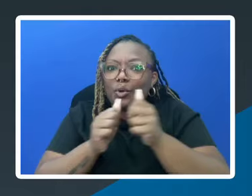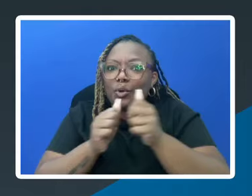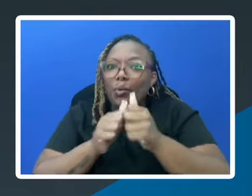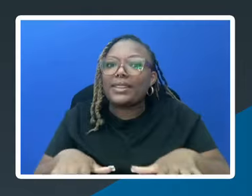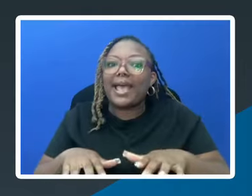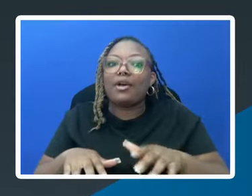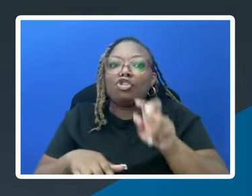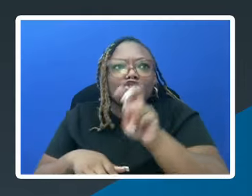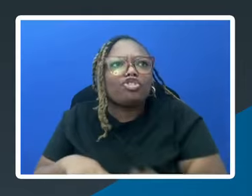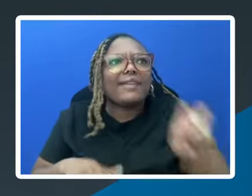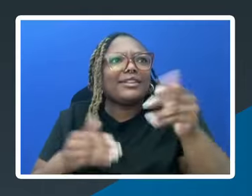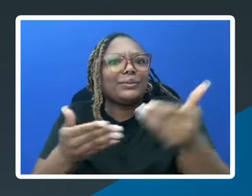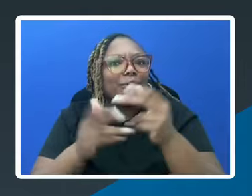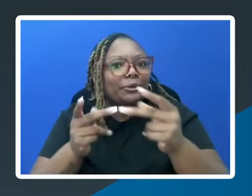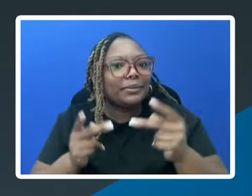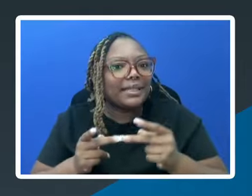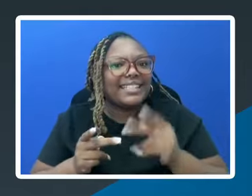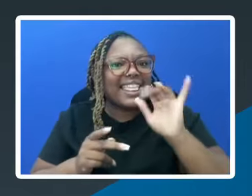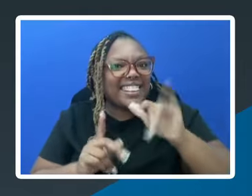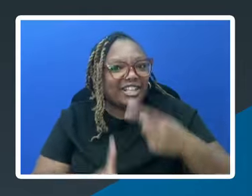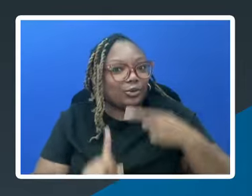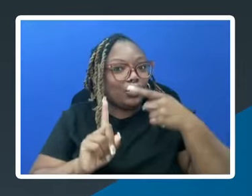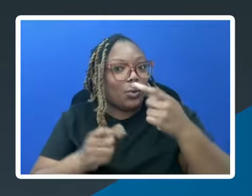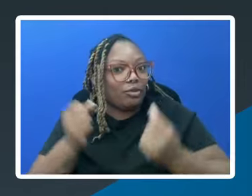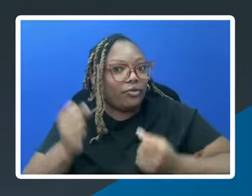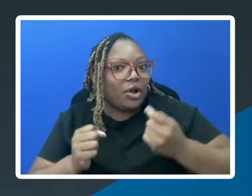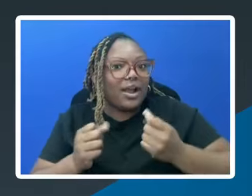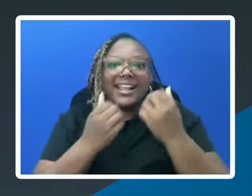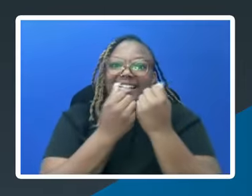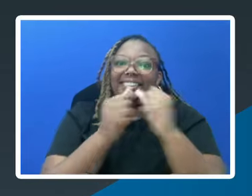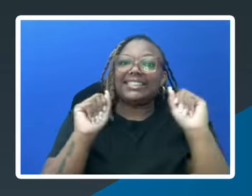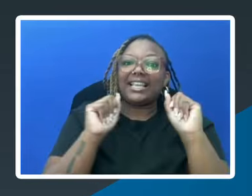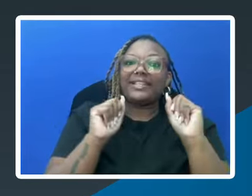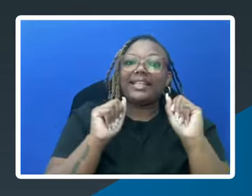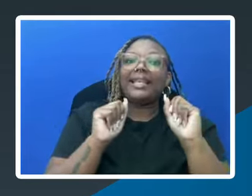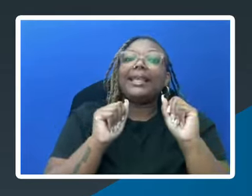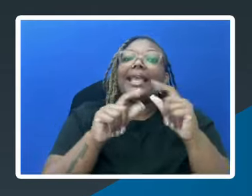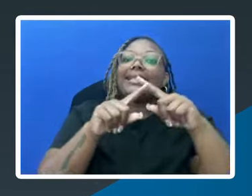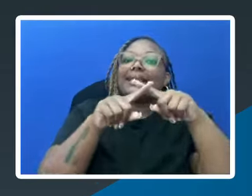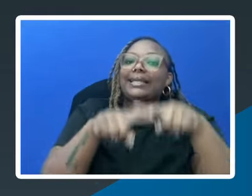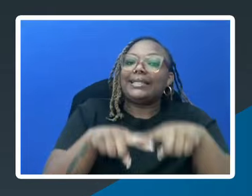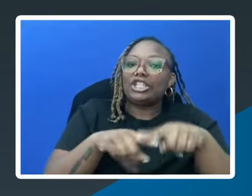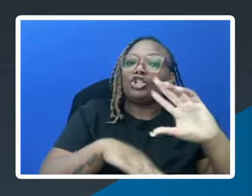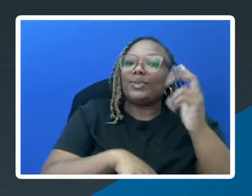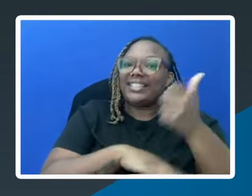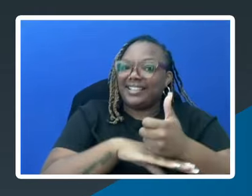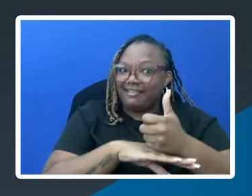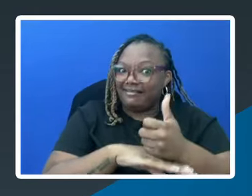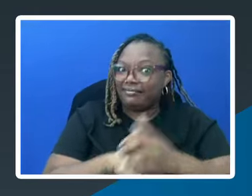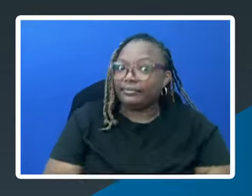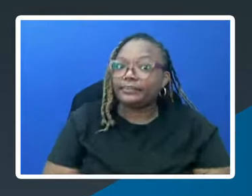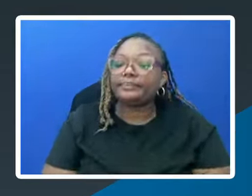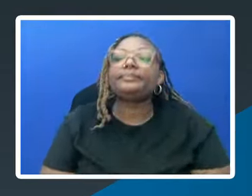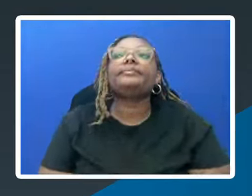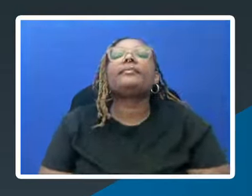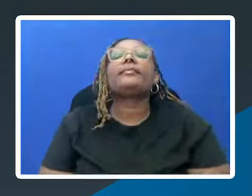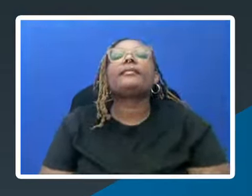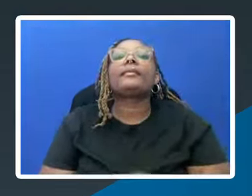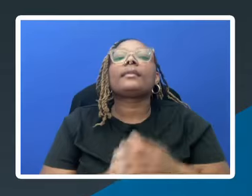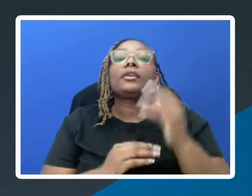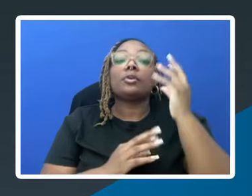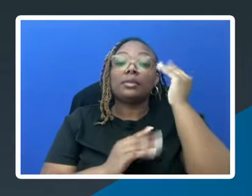place. That's the goal of a car. Safety is the condition that we put in place. And as we think about our experience with young